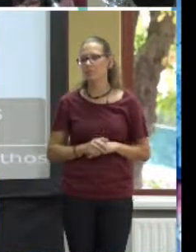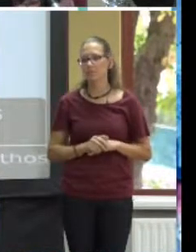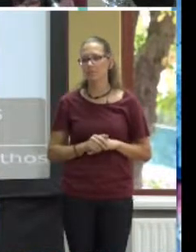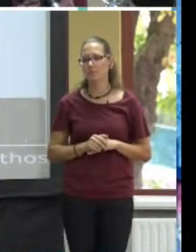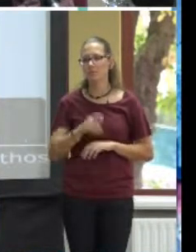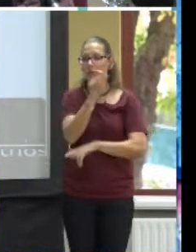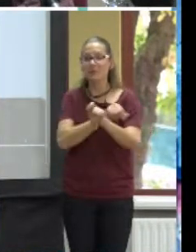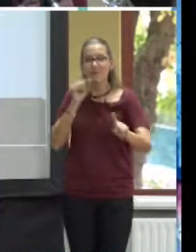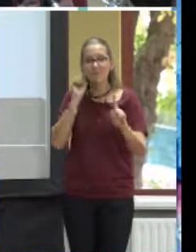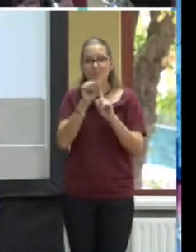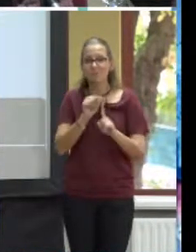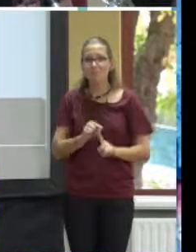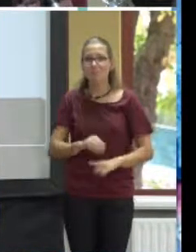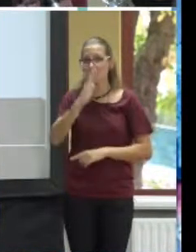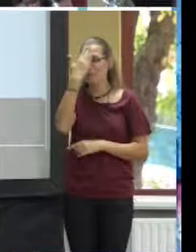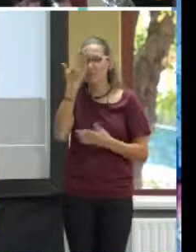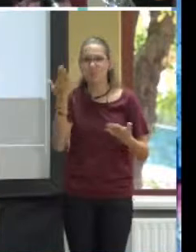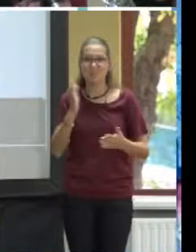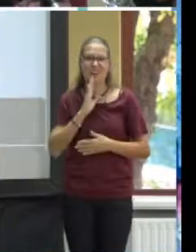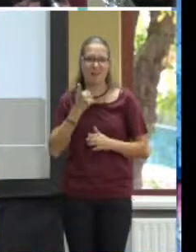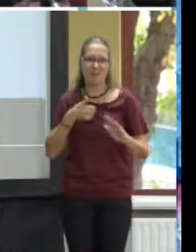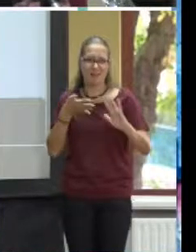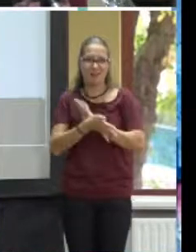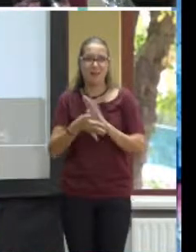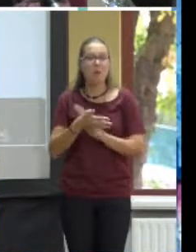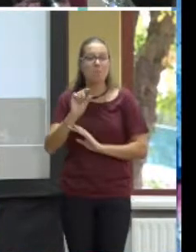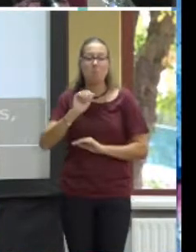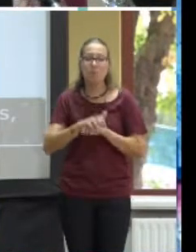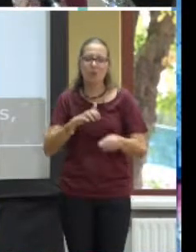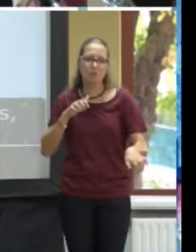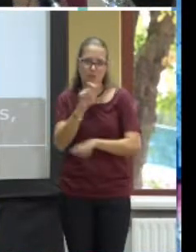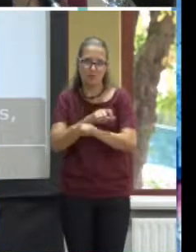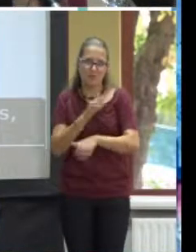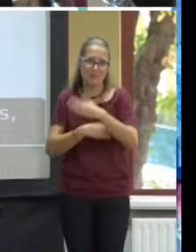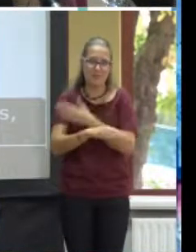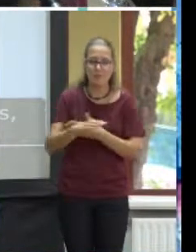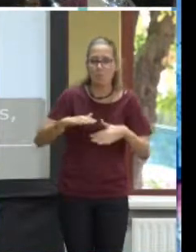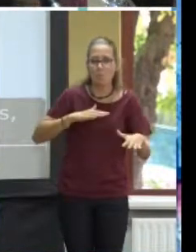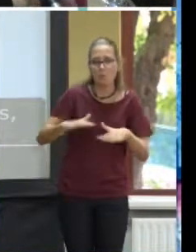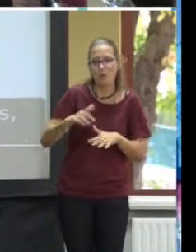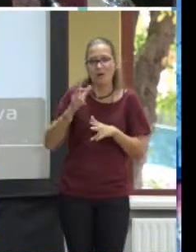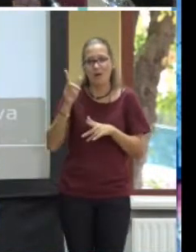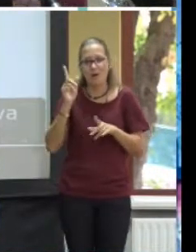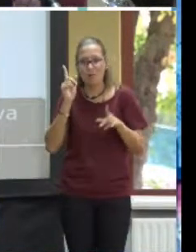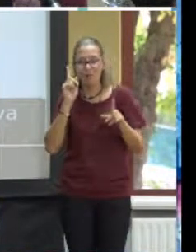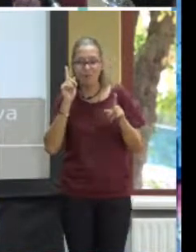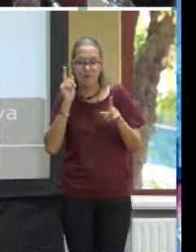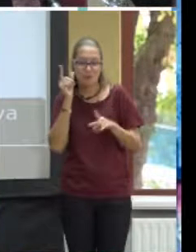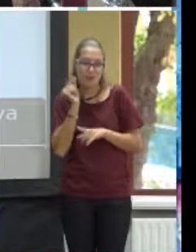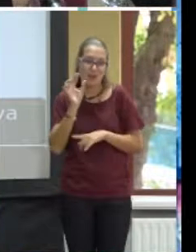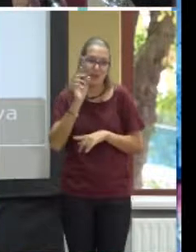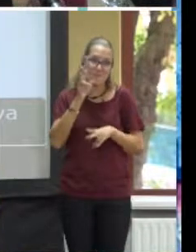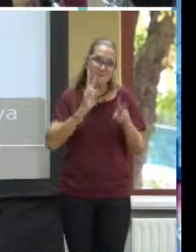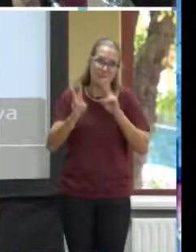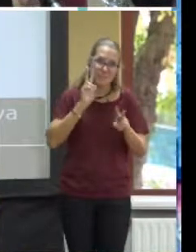The main addressees are people with motor, visual and hearing impairments, but always take into account the